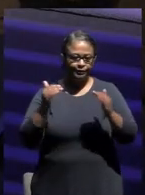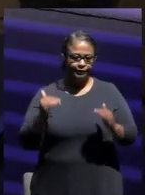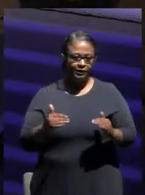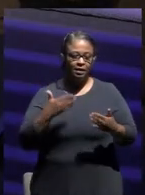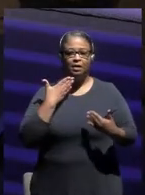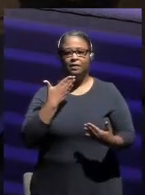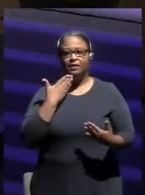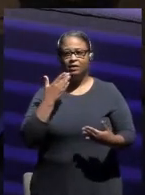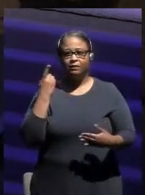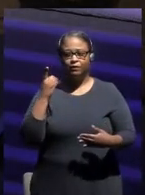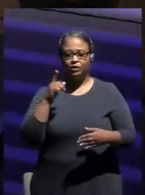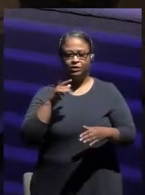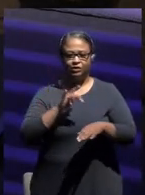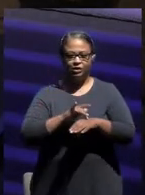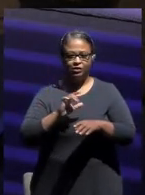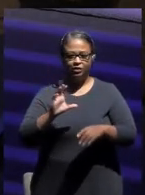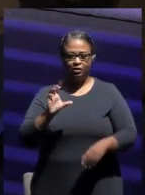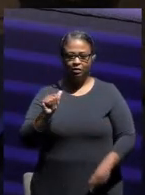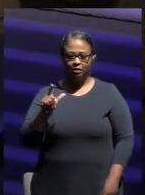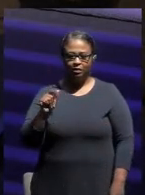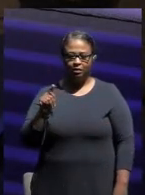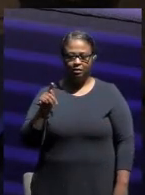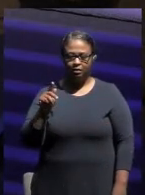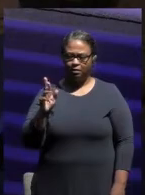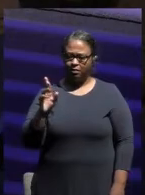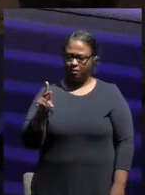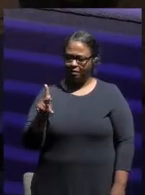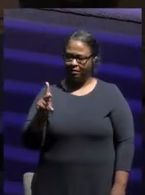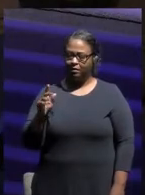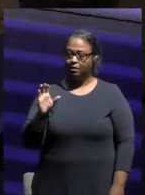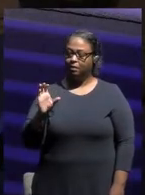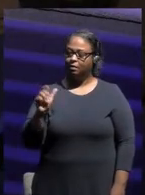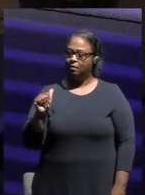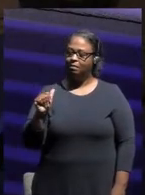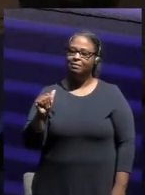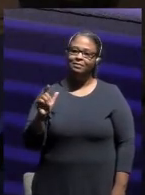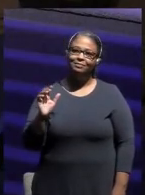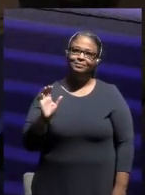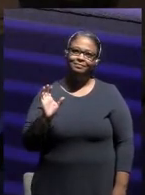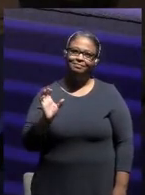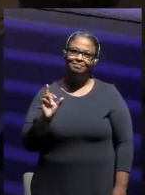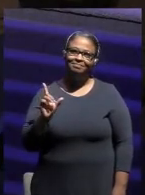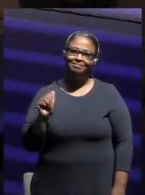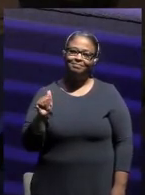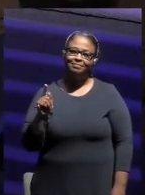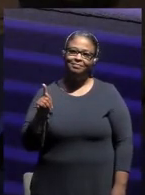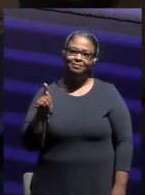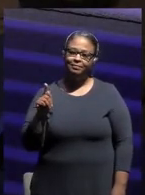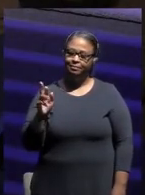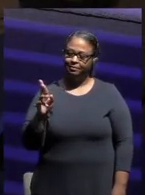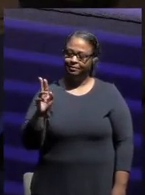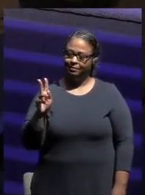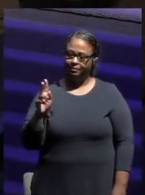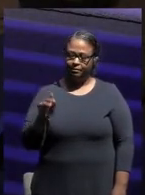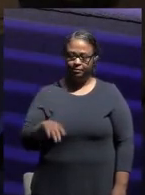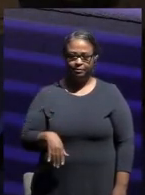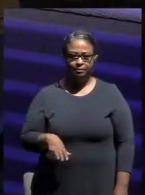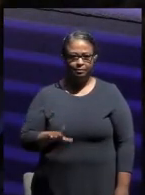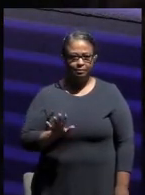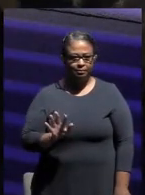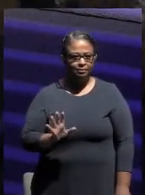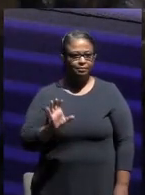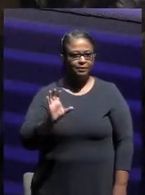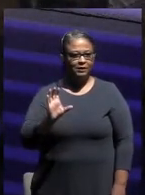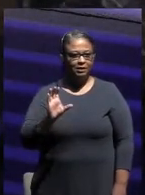ask you to touch Trishelle and Ashley's families, Lord, and them as individuals, God. As, Lord, they are dealing with this